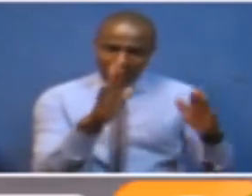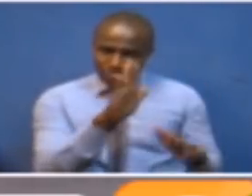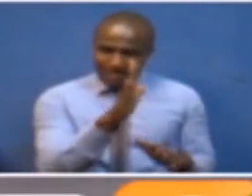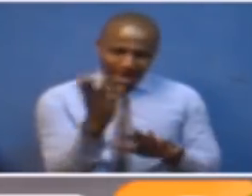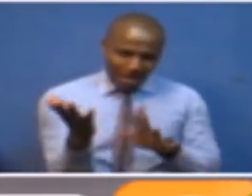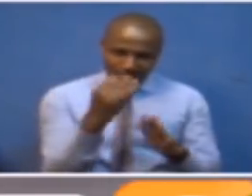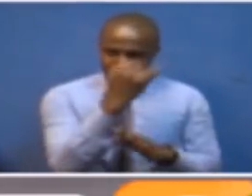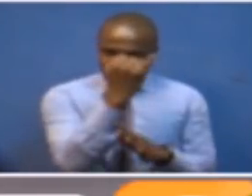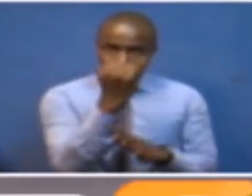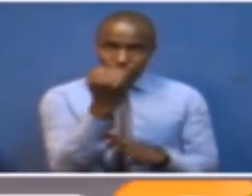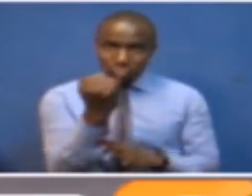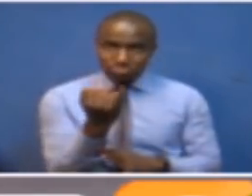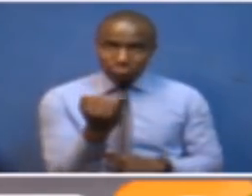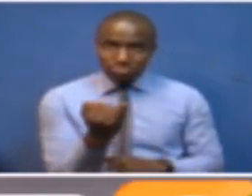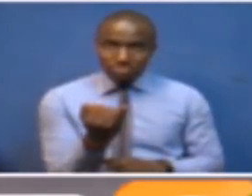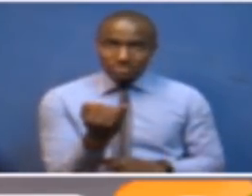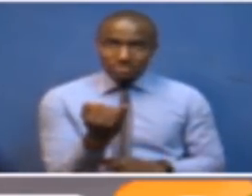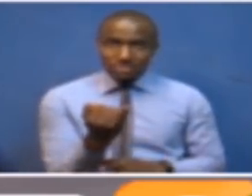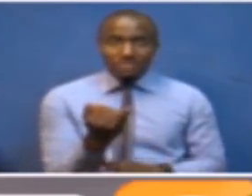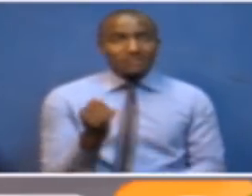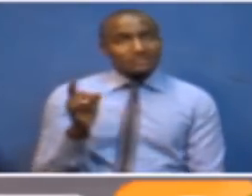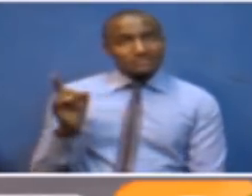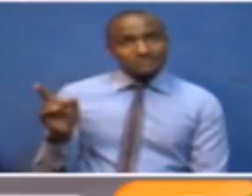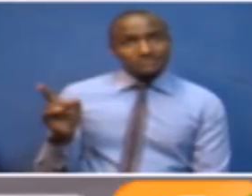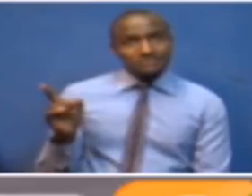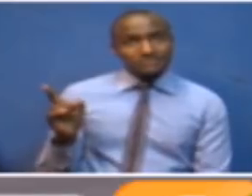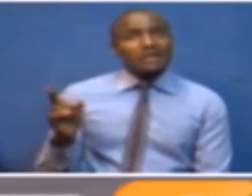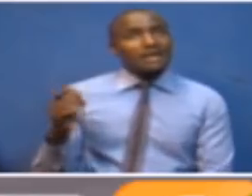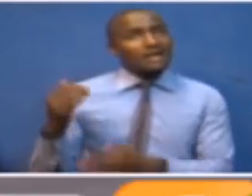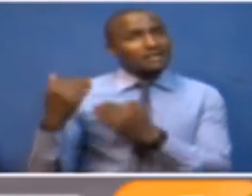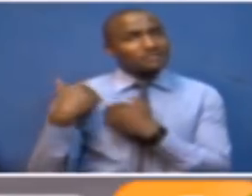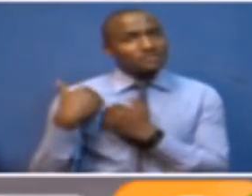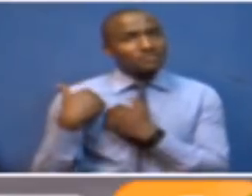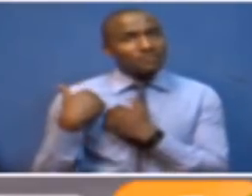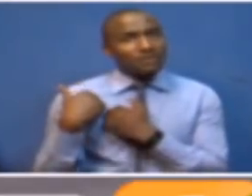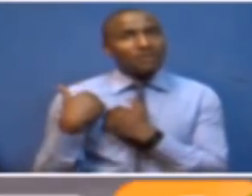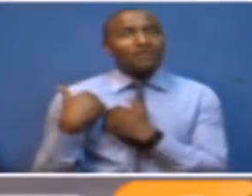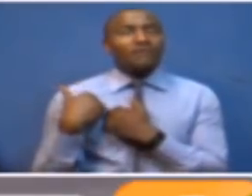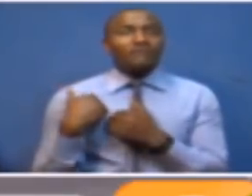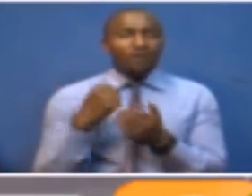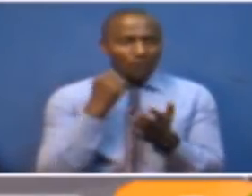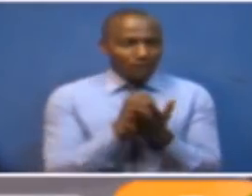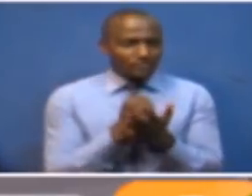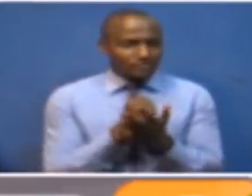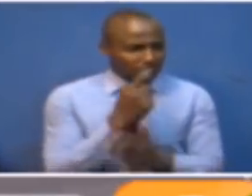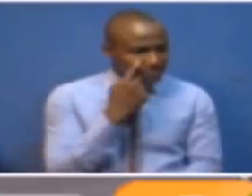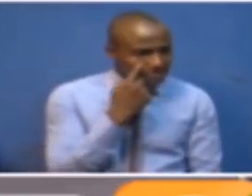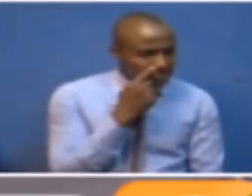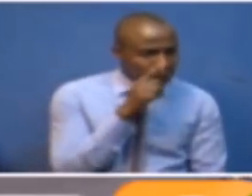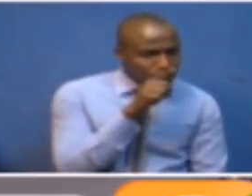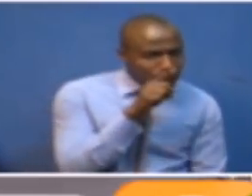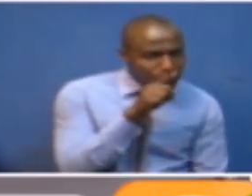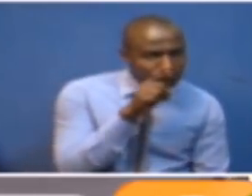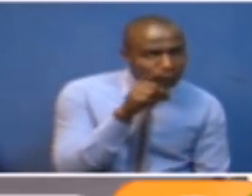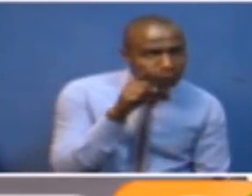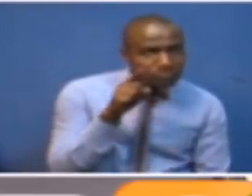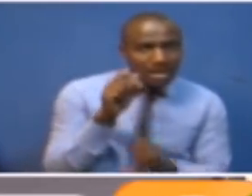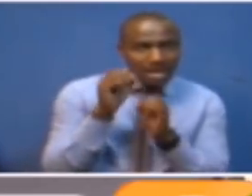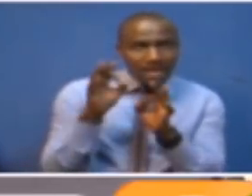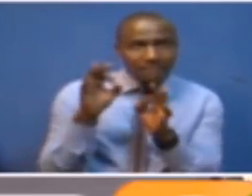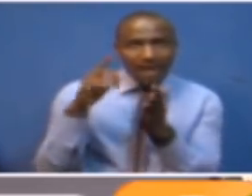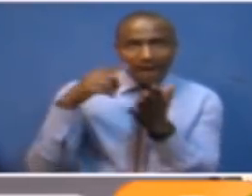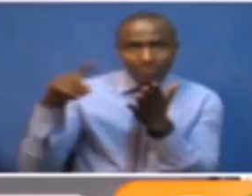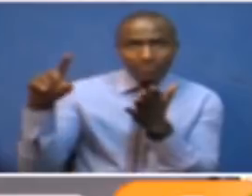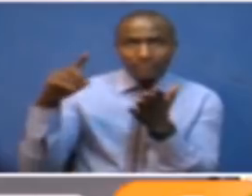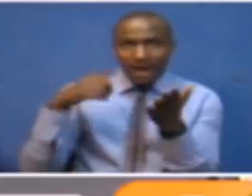building. And he is the person that will be solely responsible for going from one office to another to seek all of those approvals that